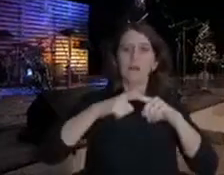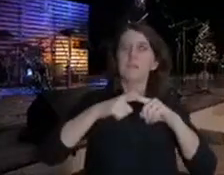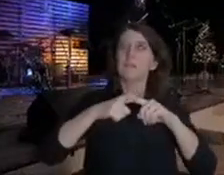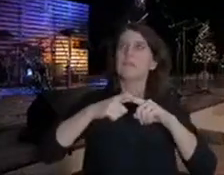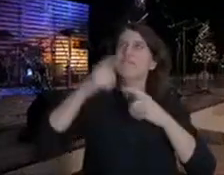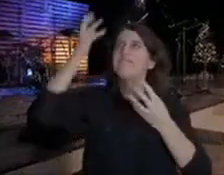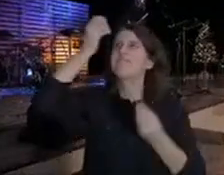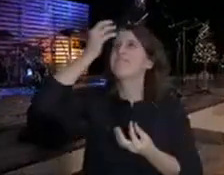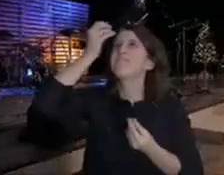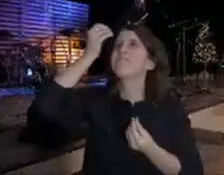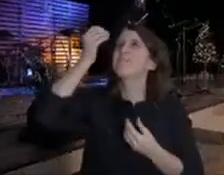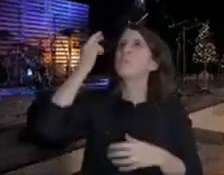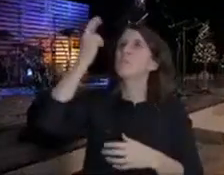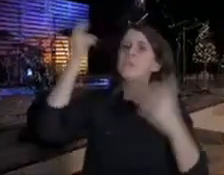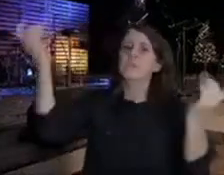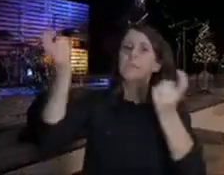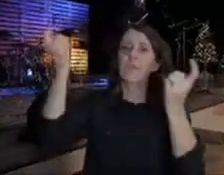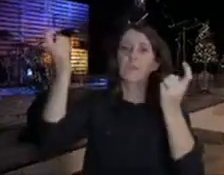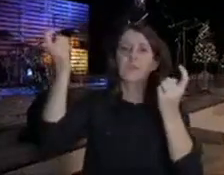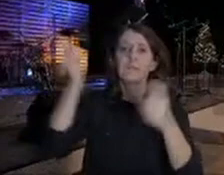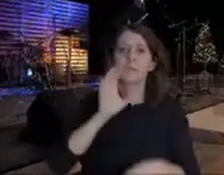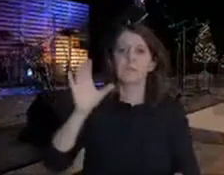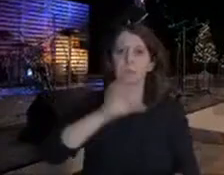and to think about why we celebrate in the first place.